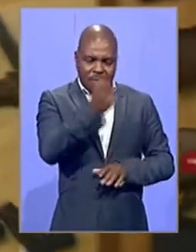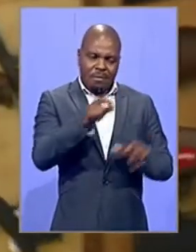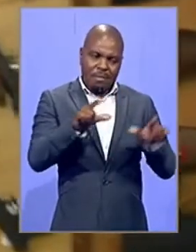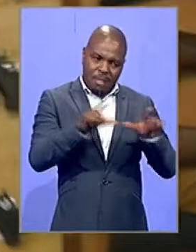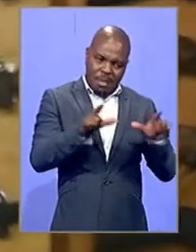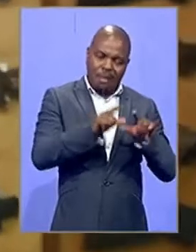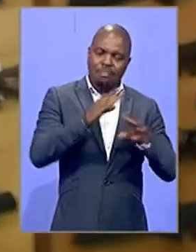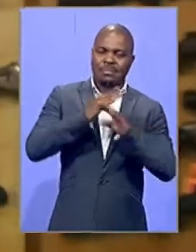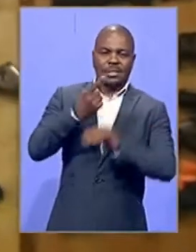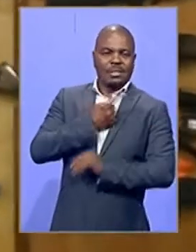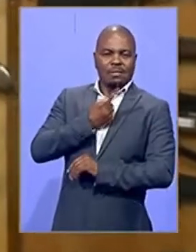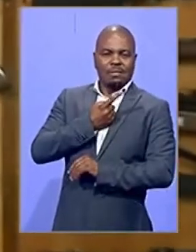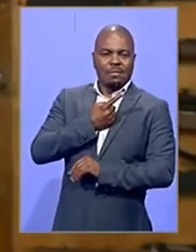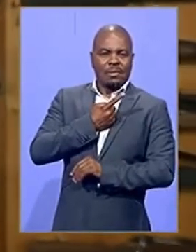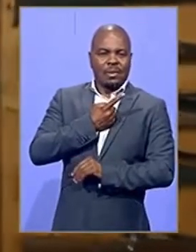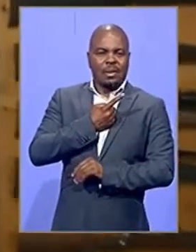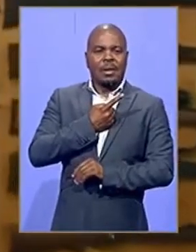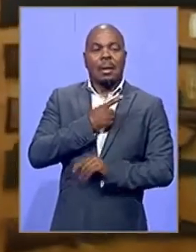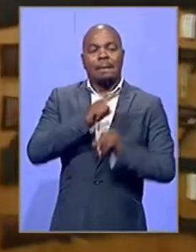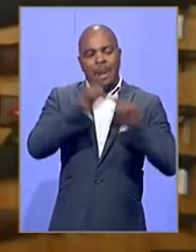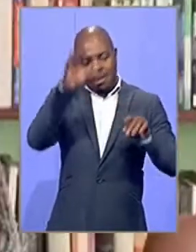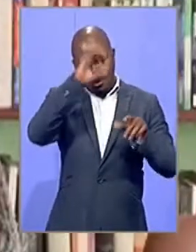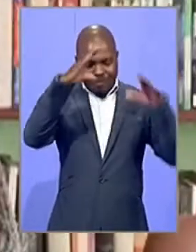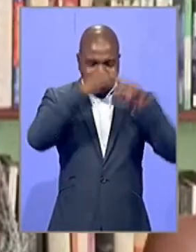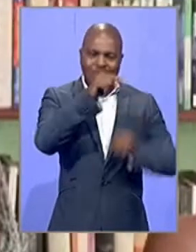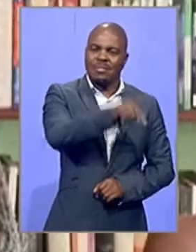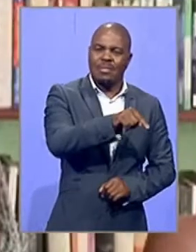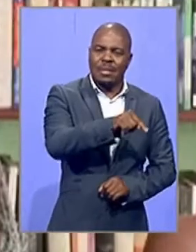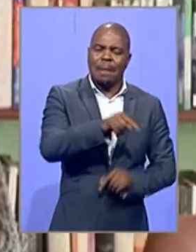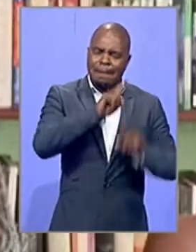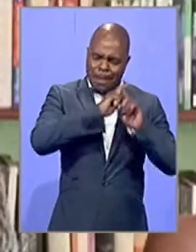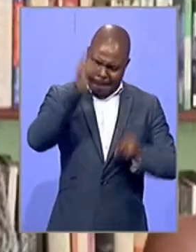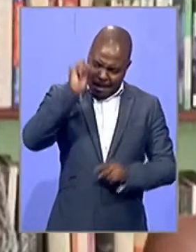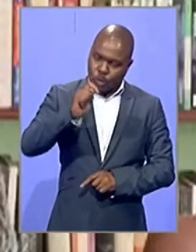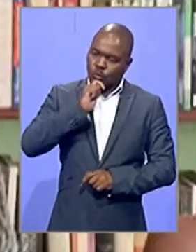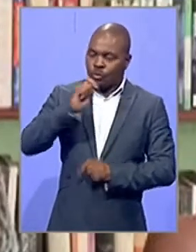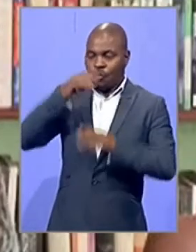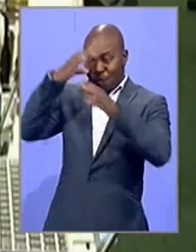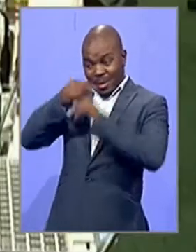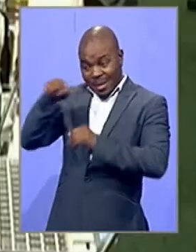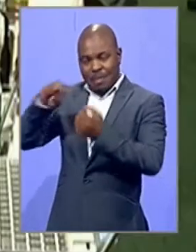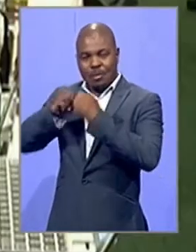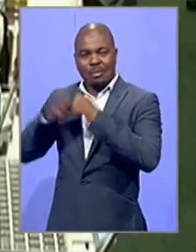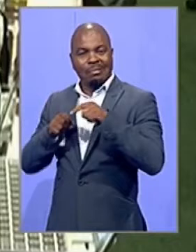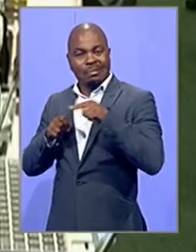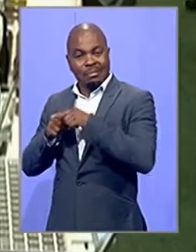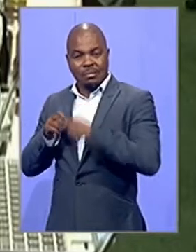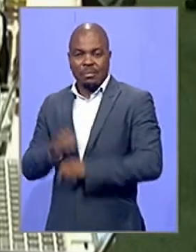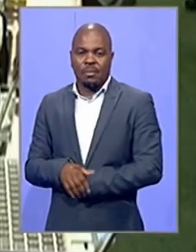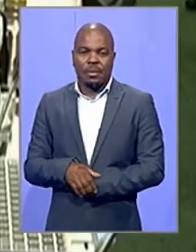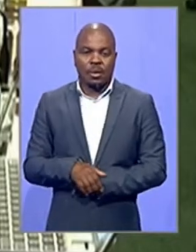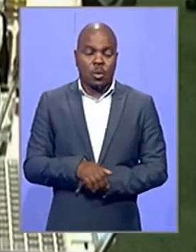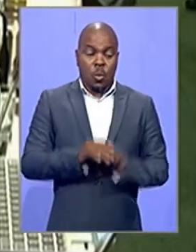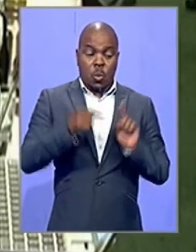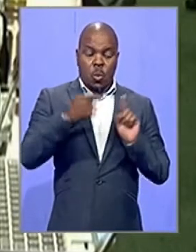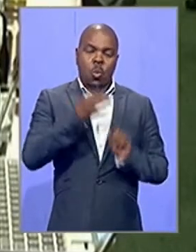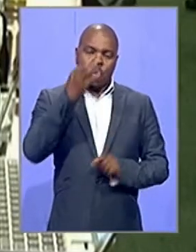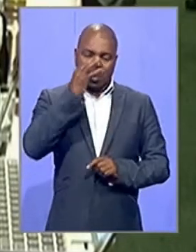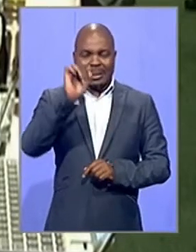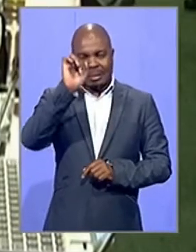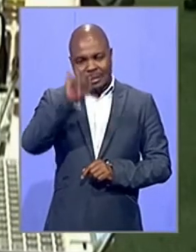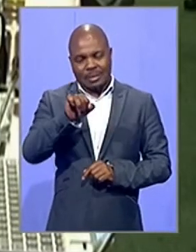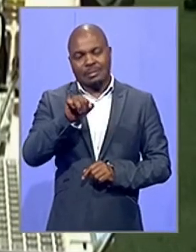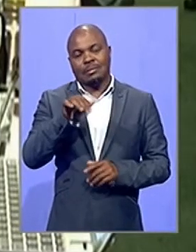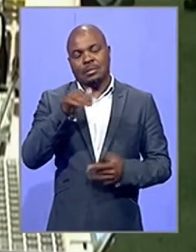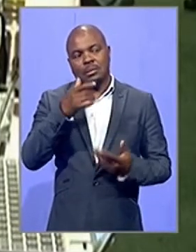lawless situation, instead of focusing on the problem. Kraus a re ke maitapiso fela go dumela